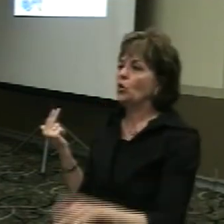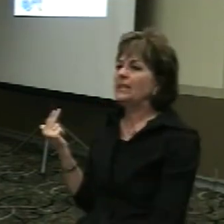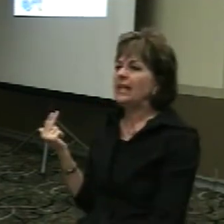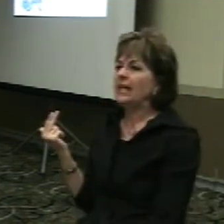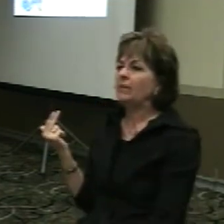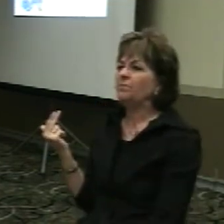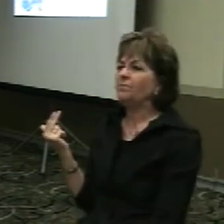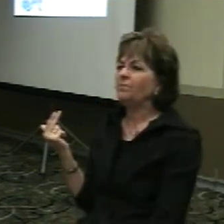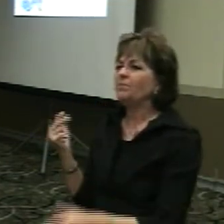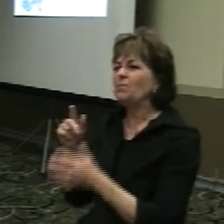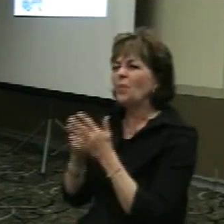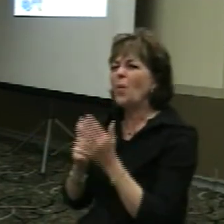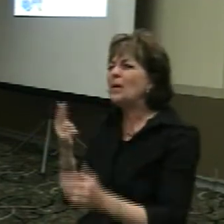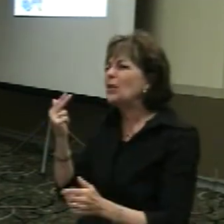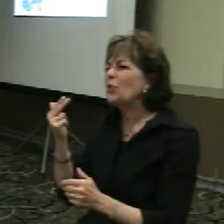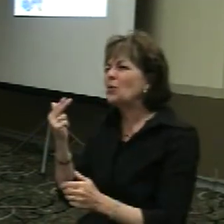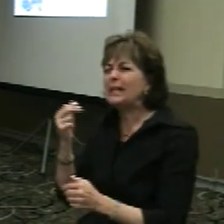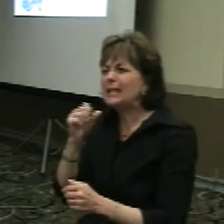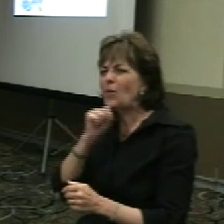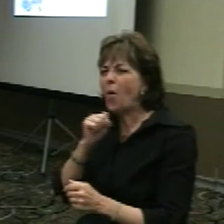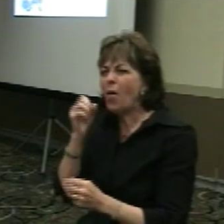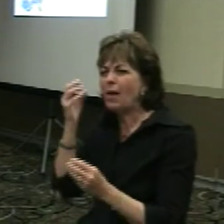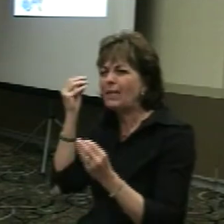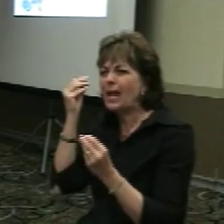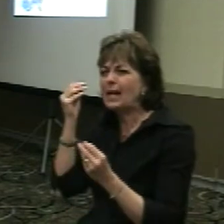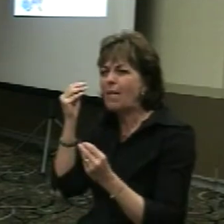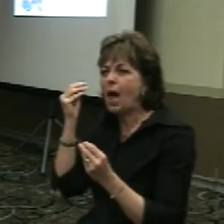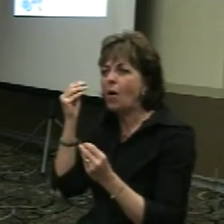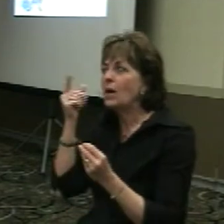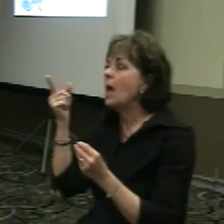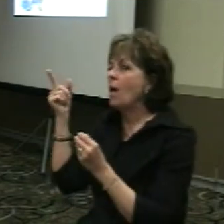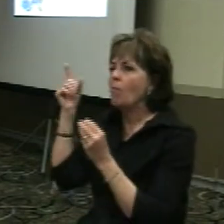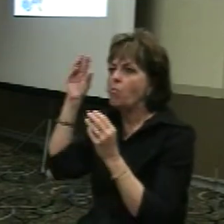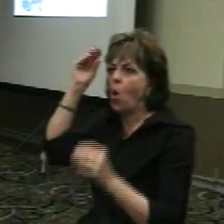13. What's a 13-year-old thinking about?